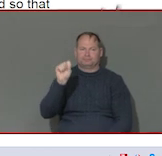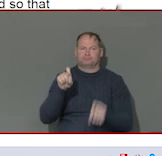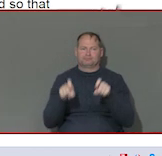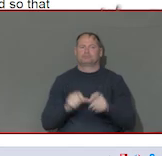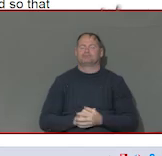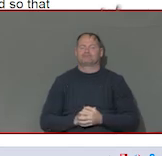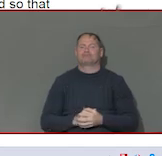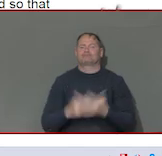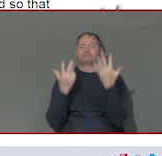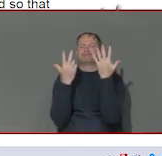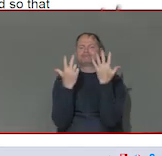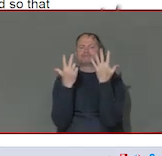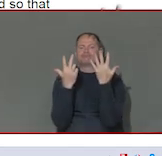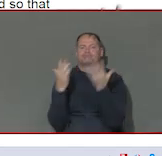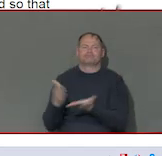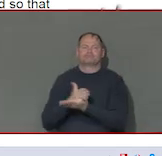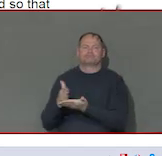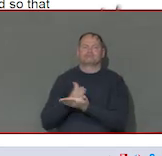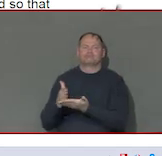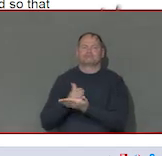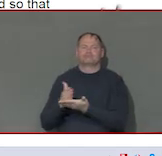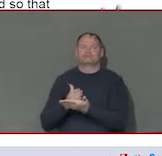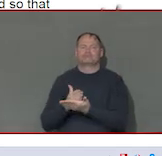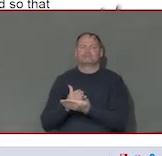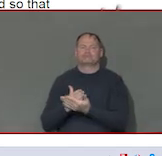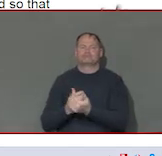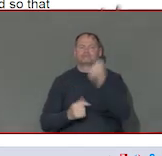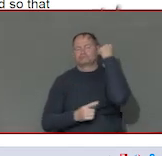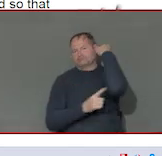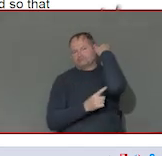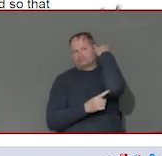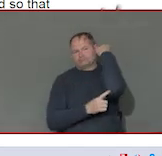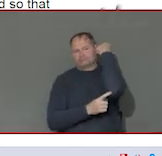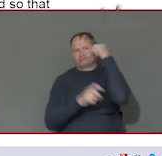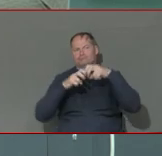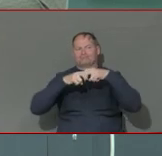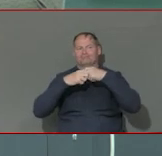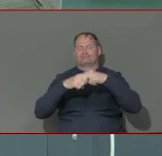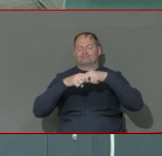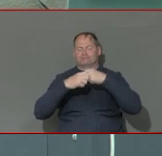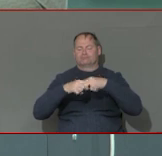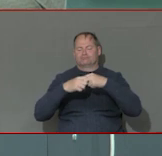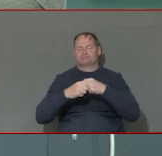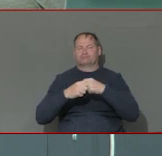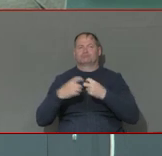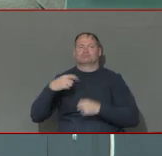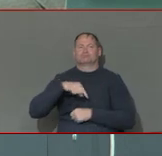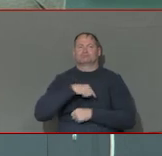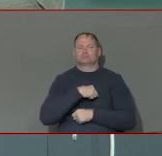Then, the 8th one that we share is elbow joint, which allows the rotation